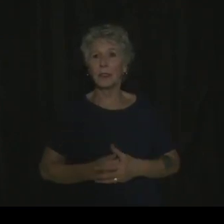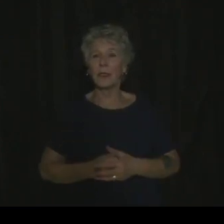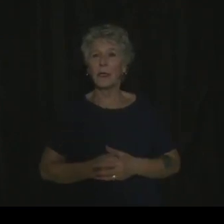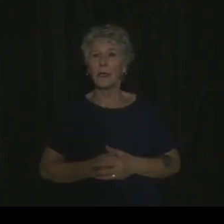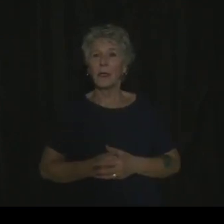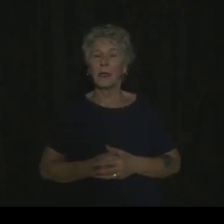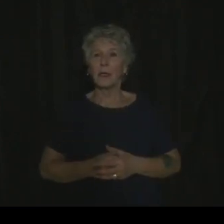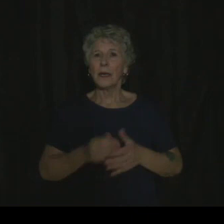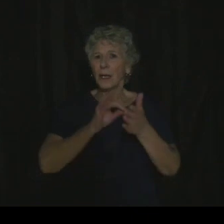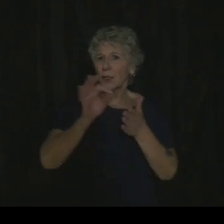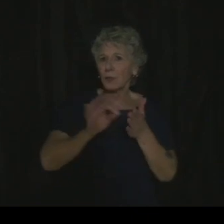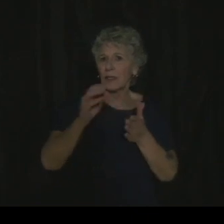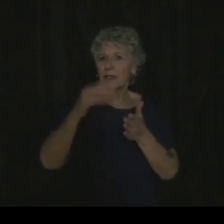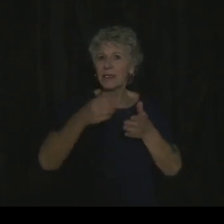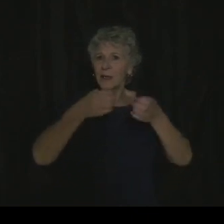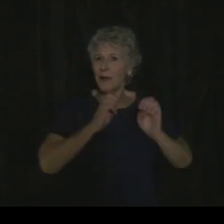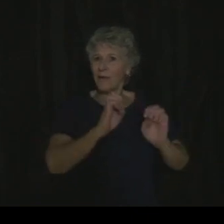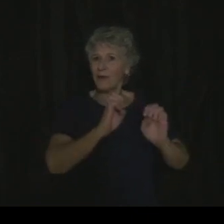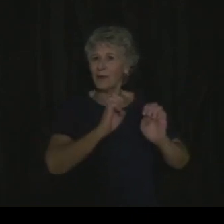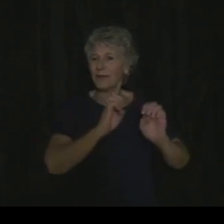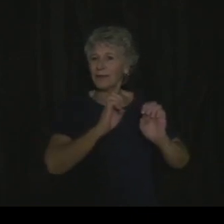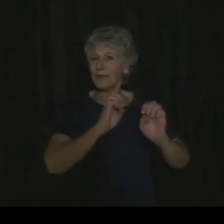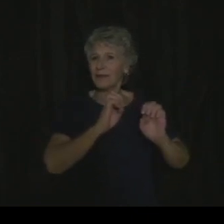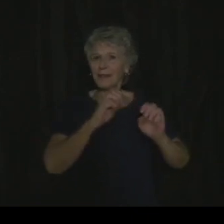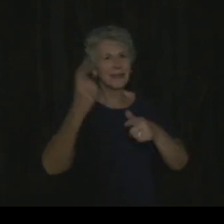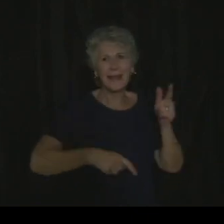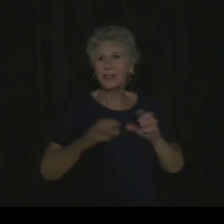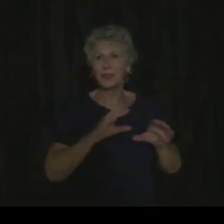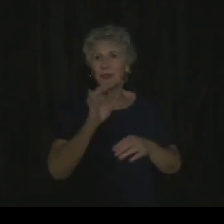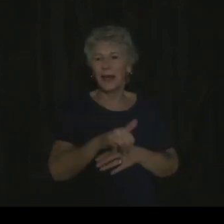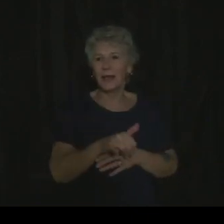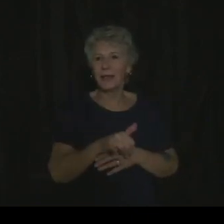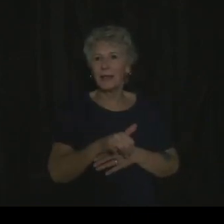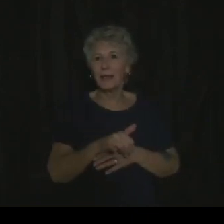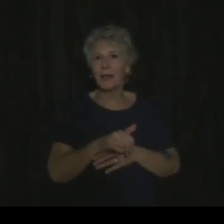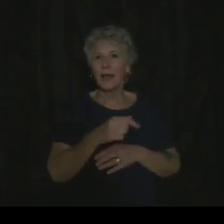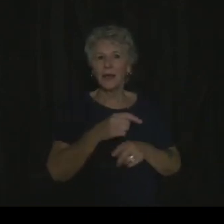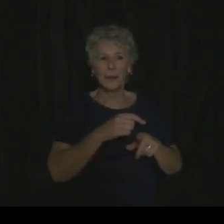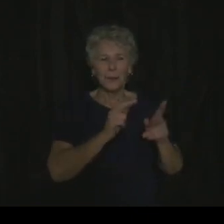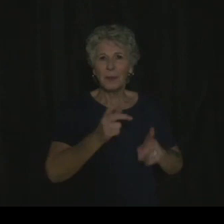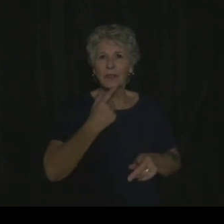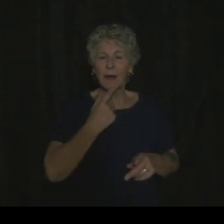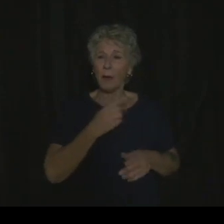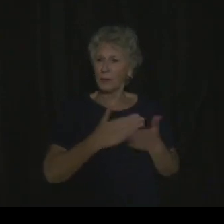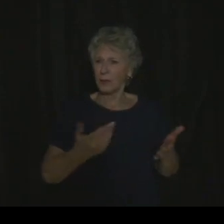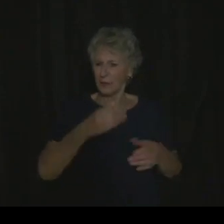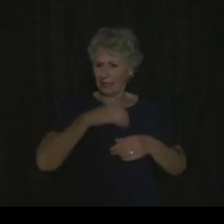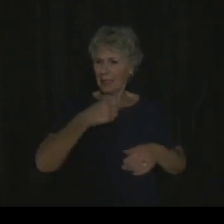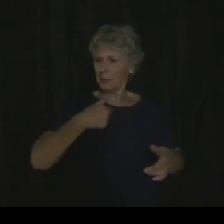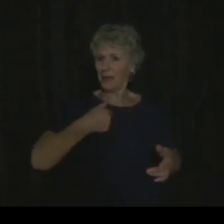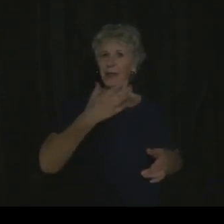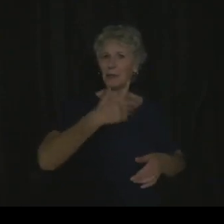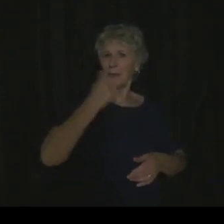more credit in their exertion than is. They can't do that. They're saying that there's something in me that was better than